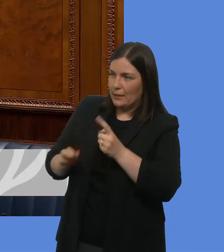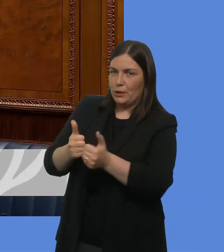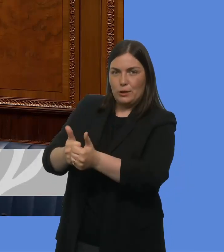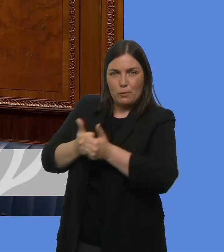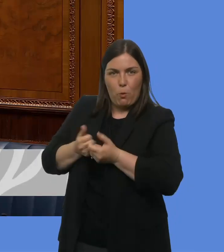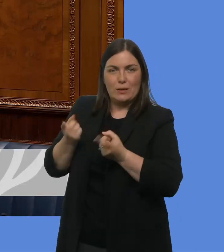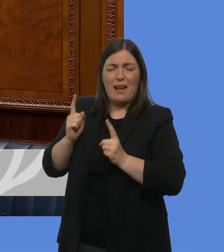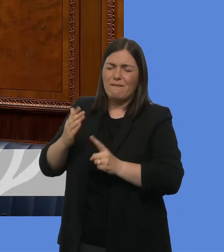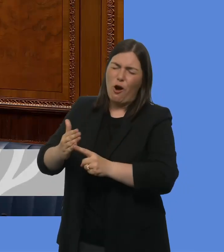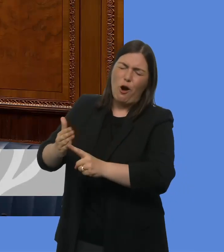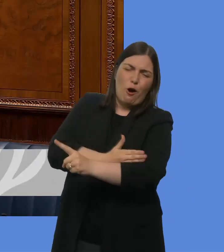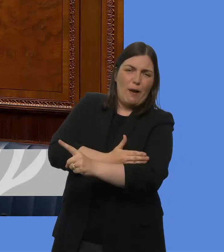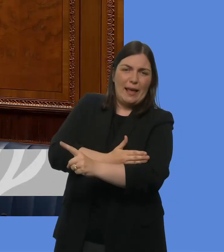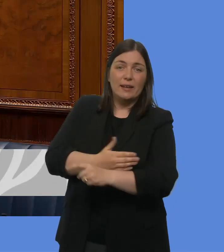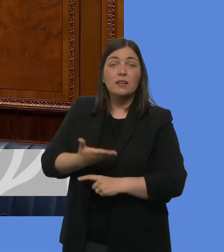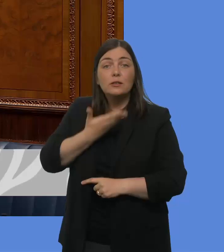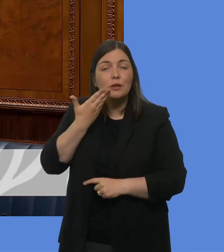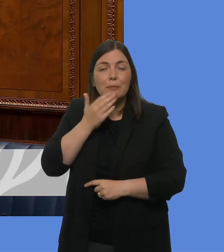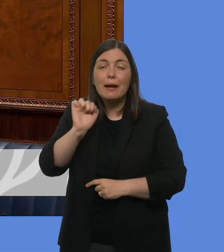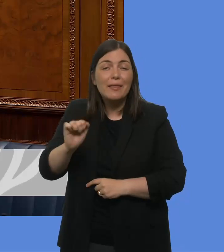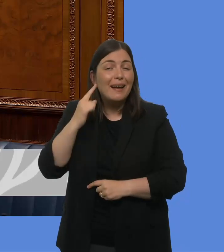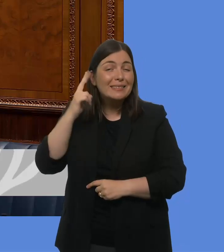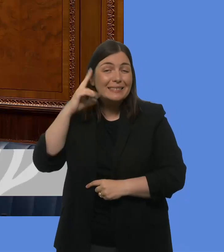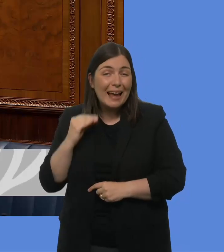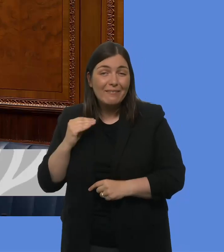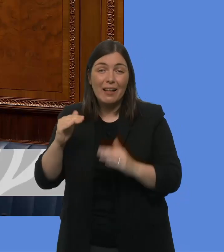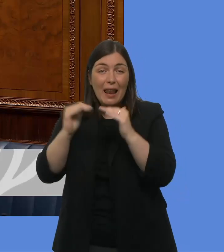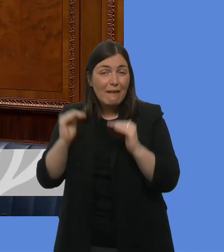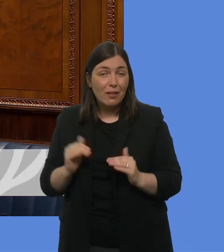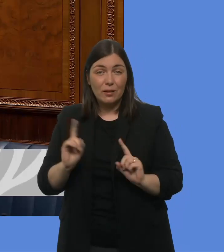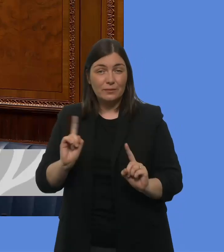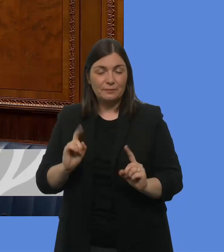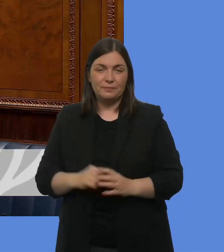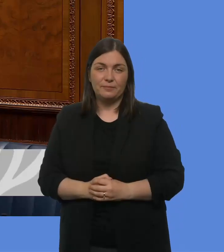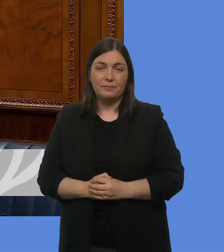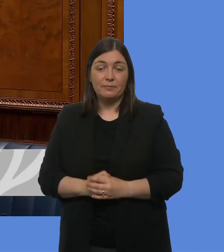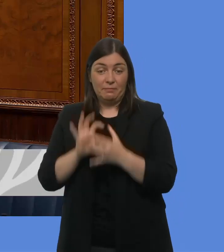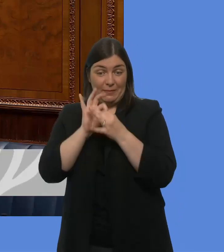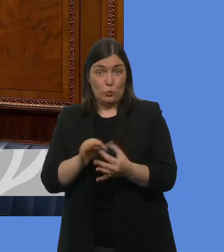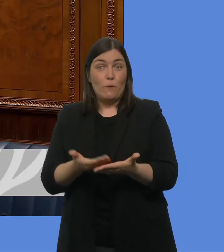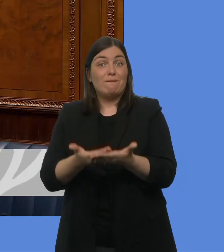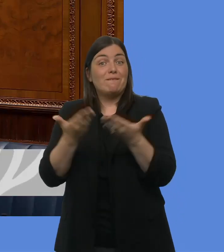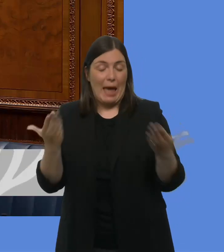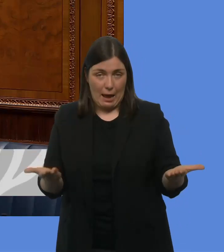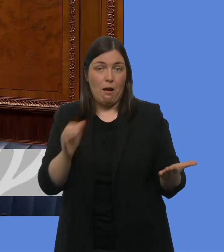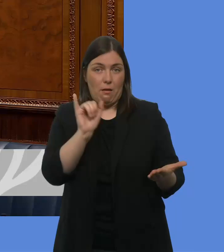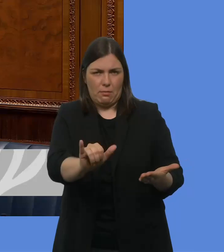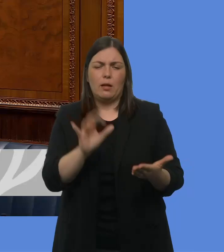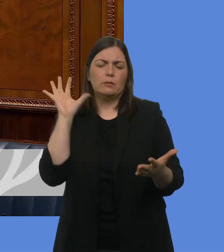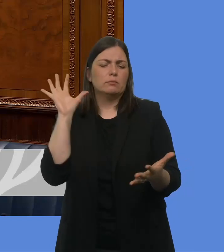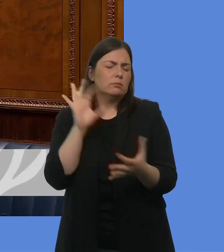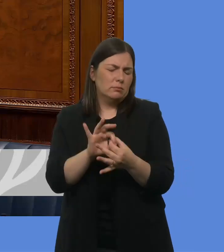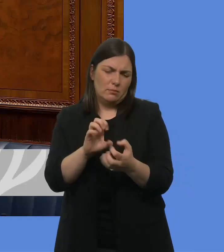possible, regardless of the severity of their condition. This is not just about fairness, it's about ensuring that every child has the right